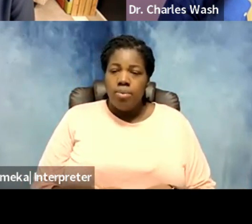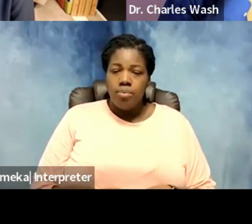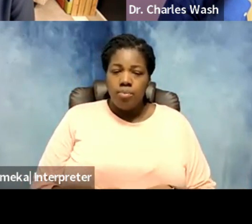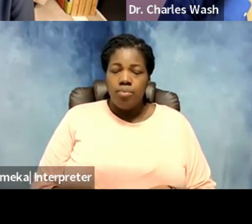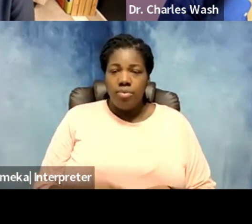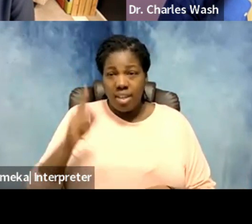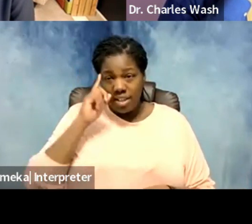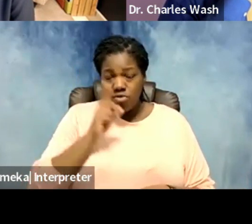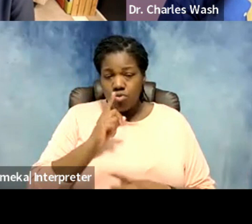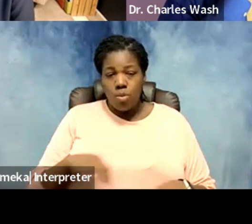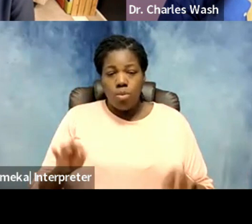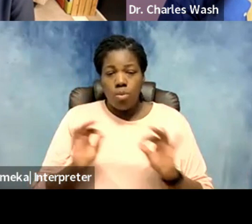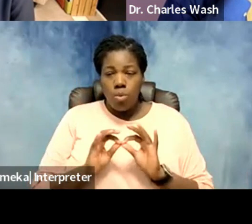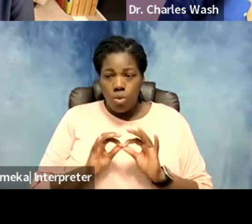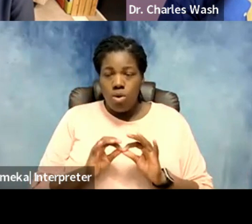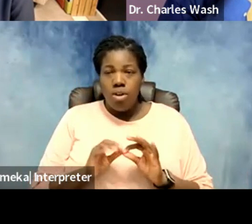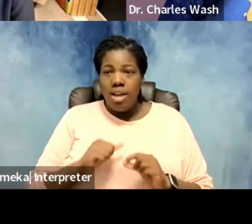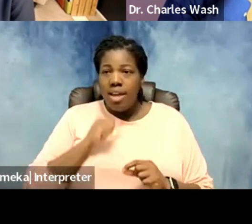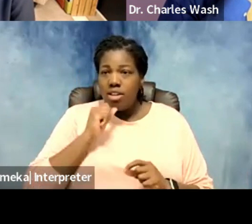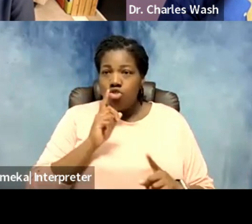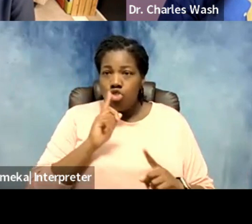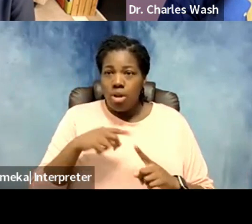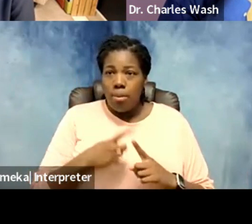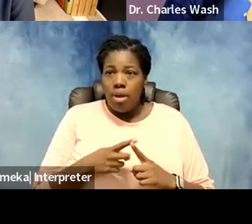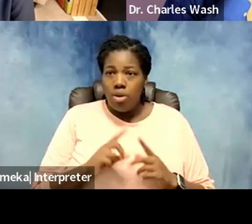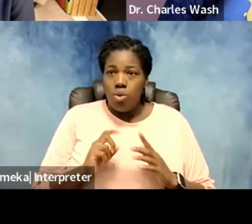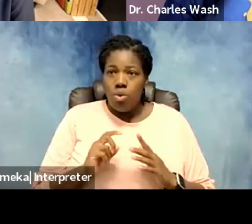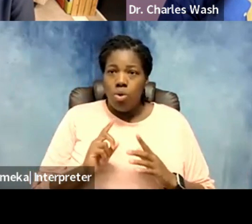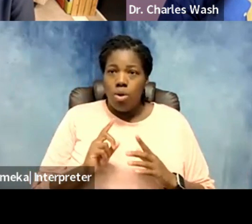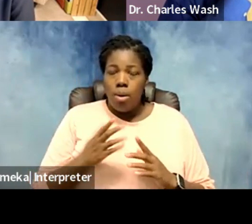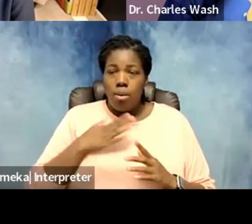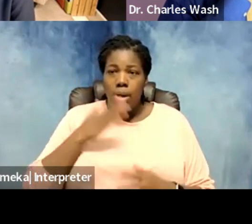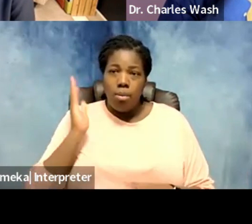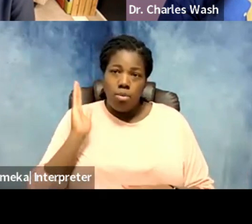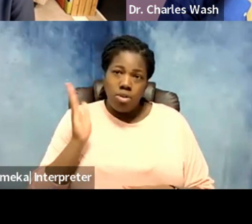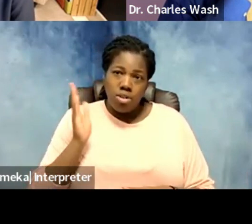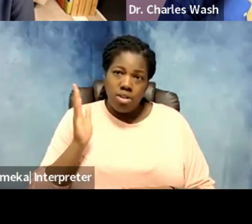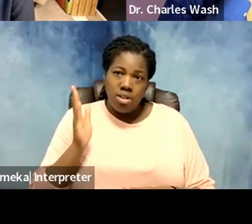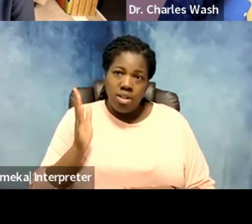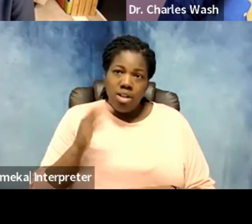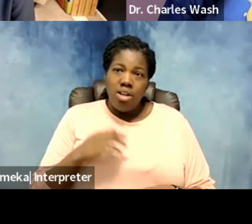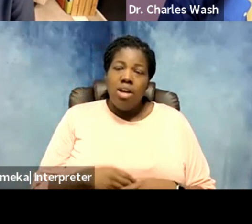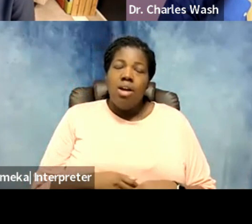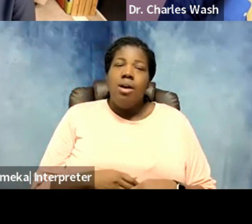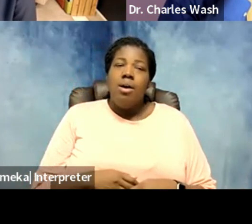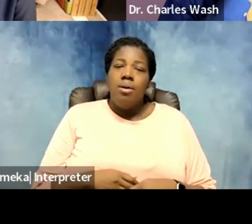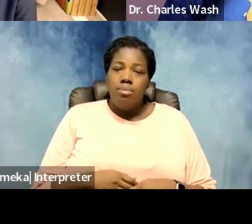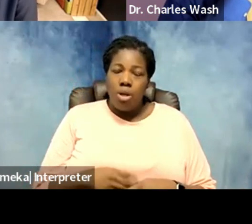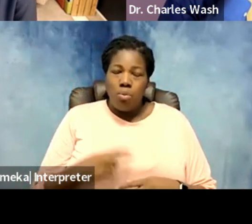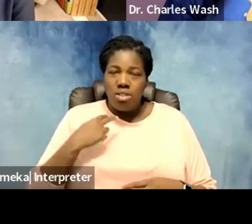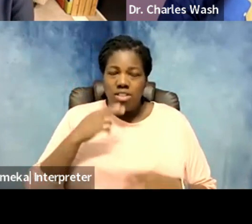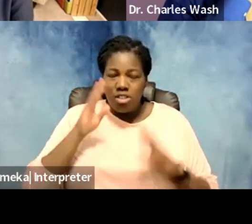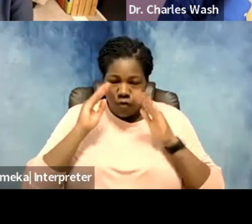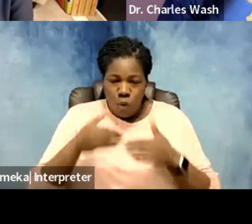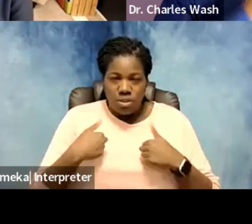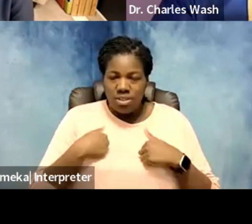it's critical that you know, I didn't talk about this when I was during my presentation because I was stuck on the magic school bus, but art was